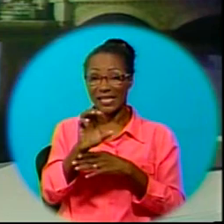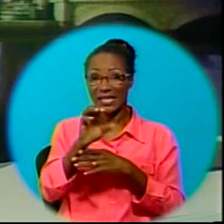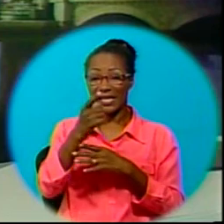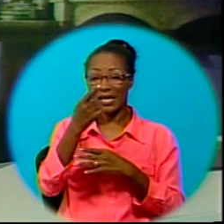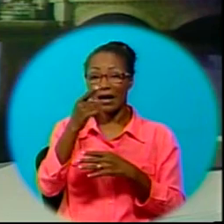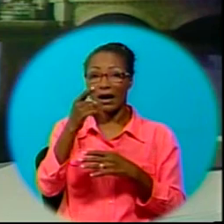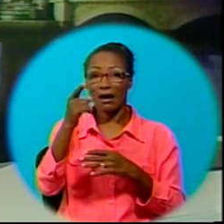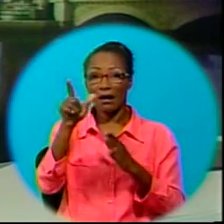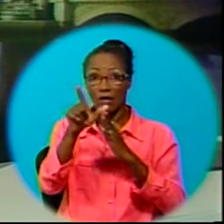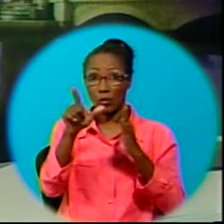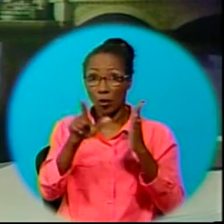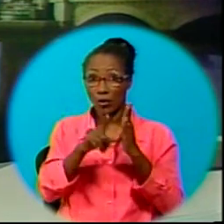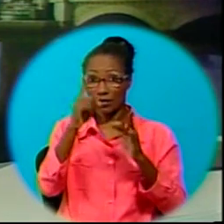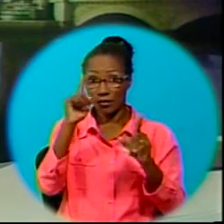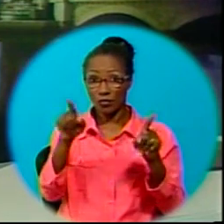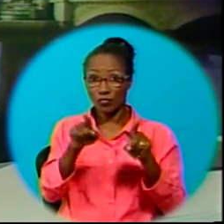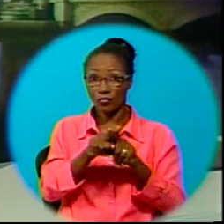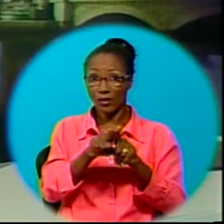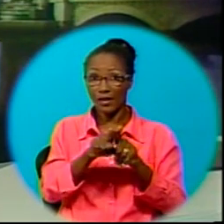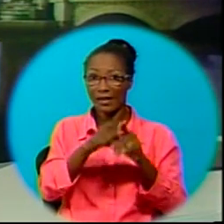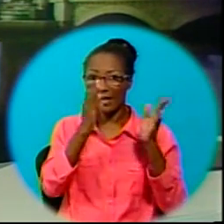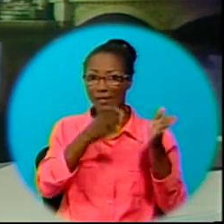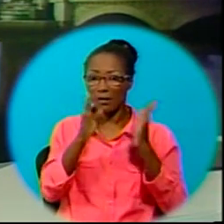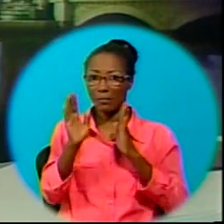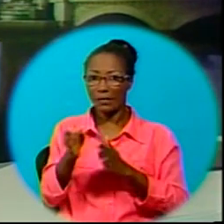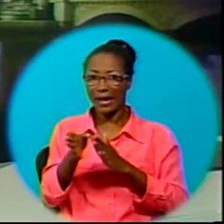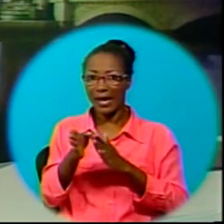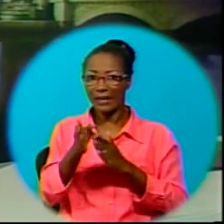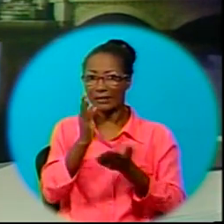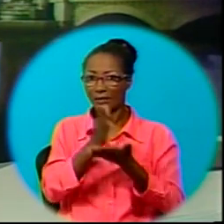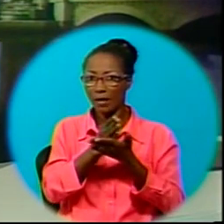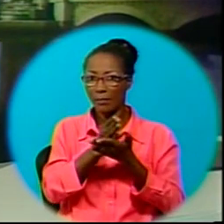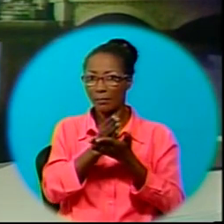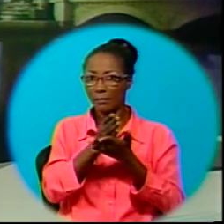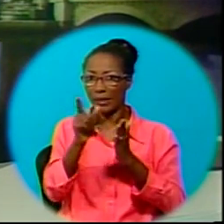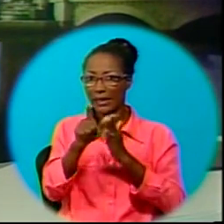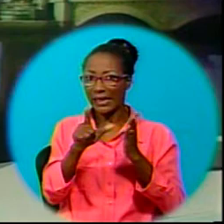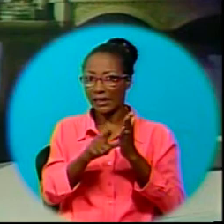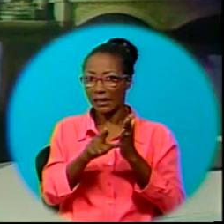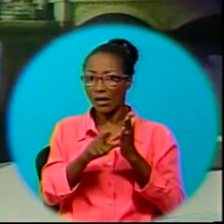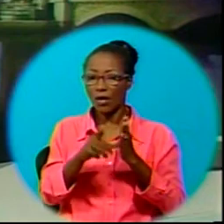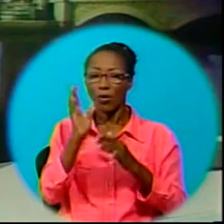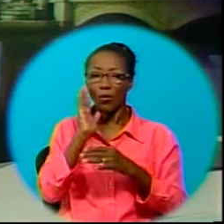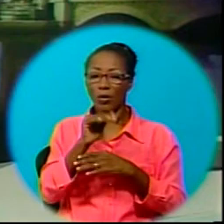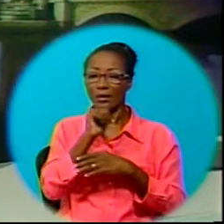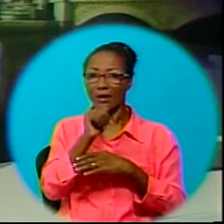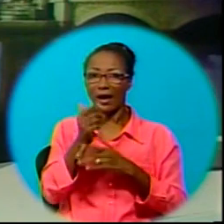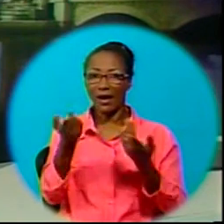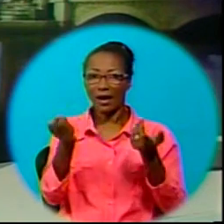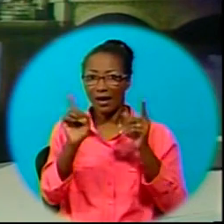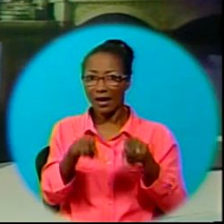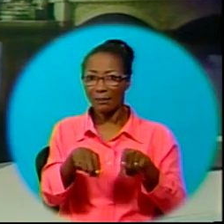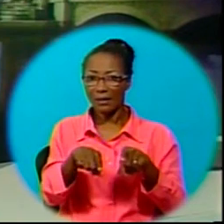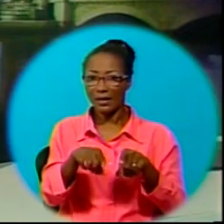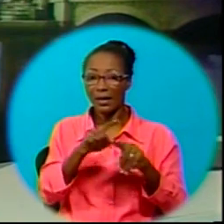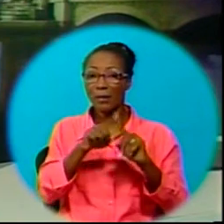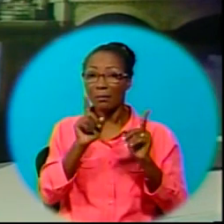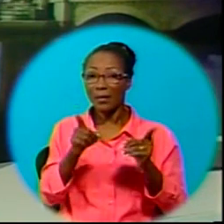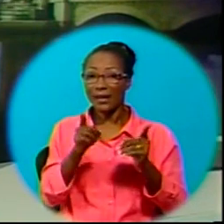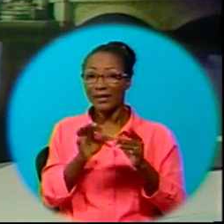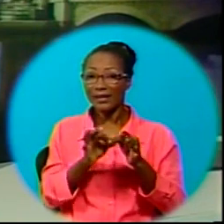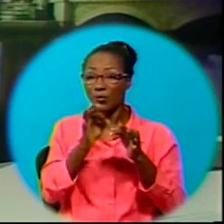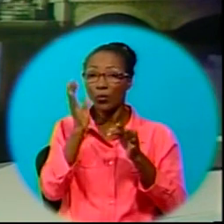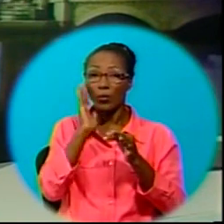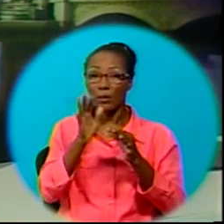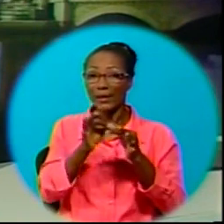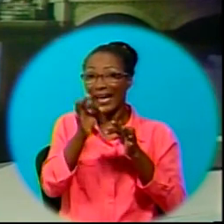workers' representative that a planned injunction will not go ahead and that the workers' retirement date will be extended until December 31st this